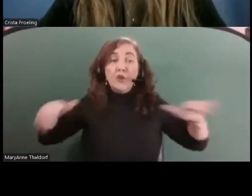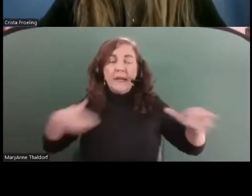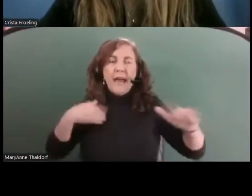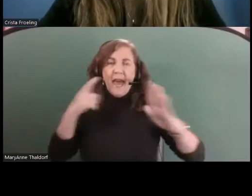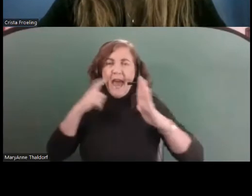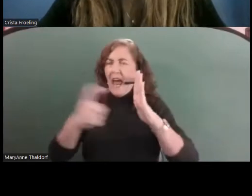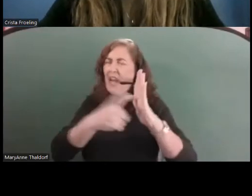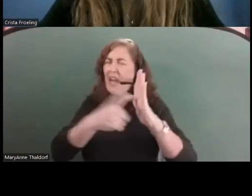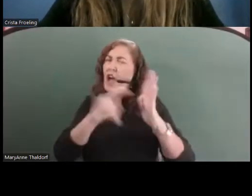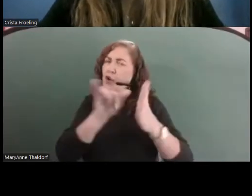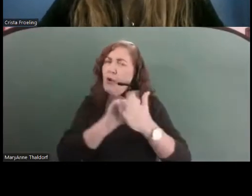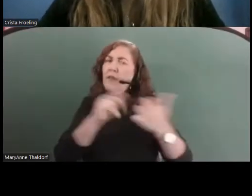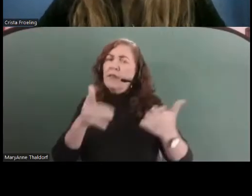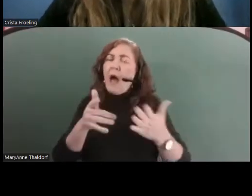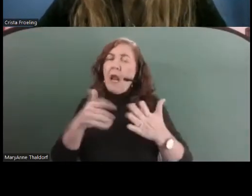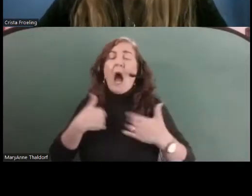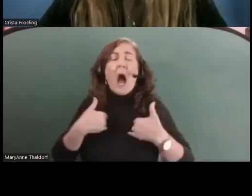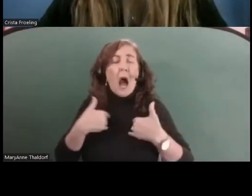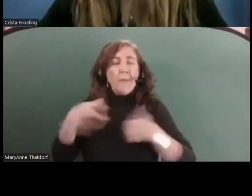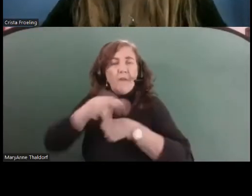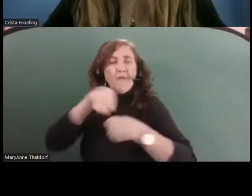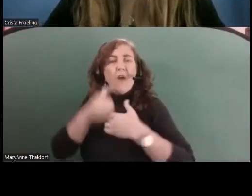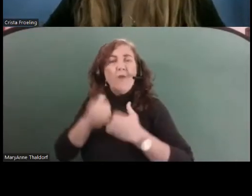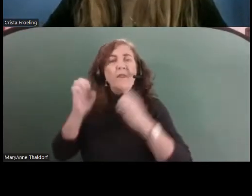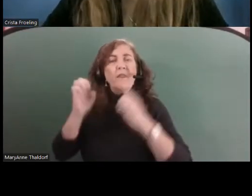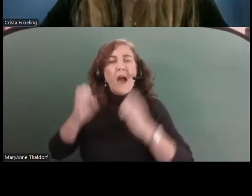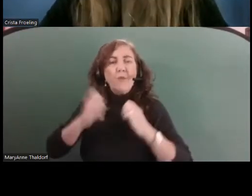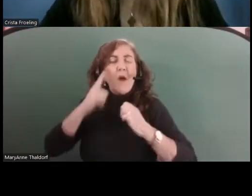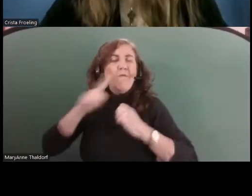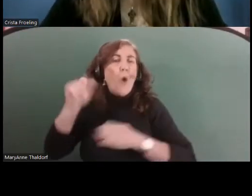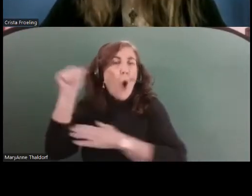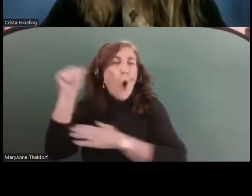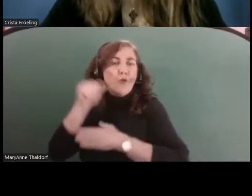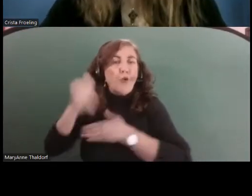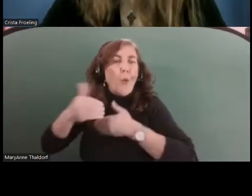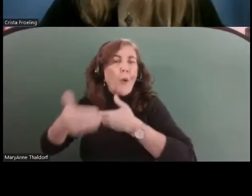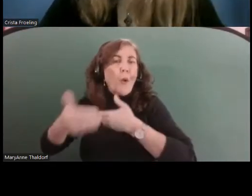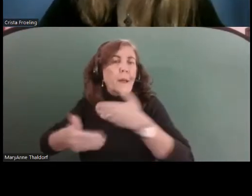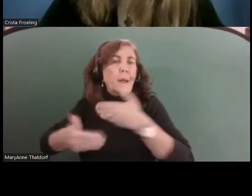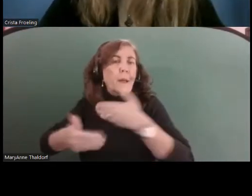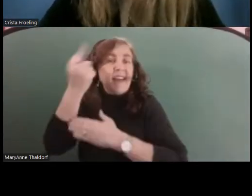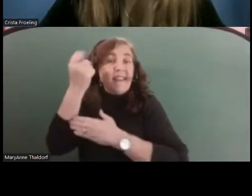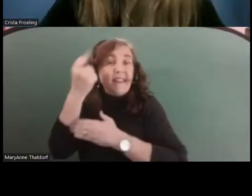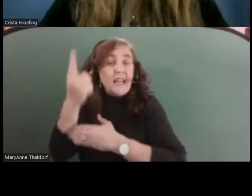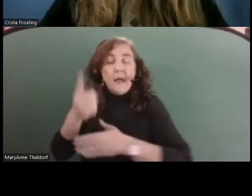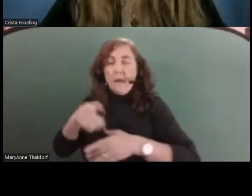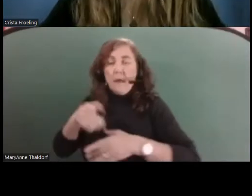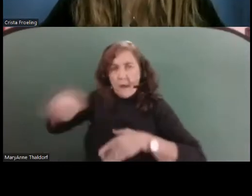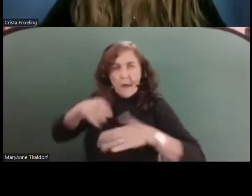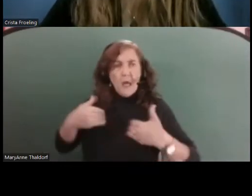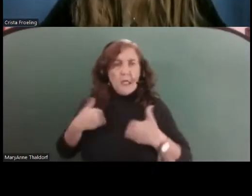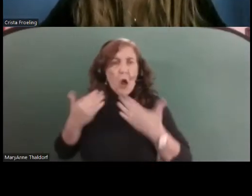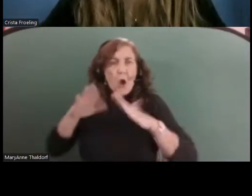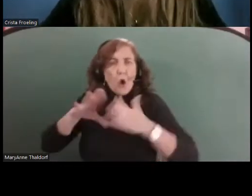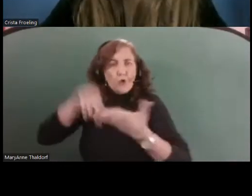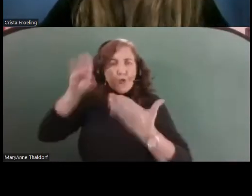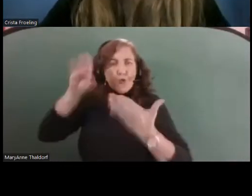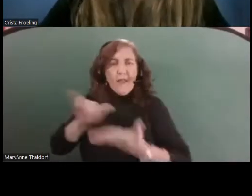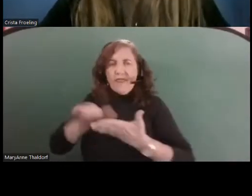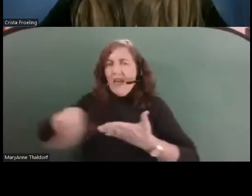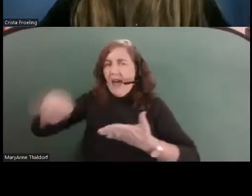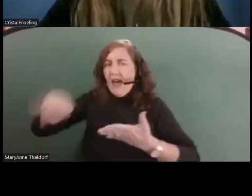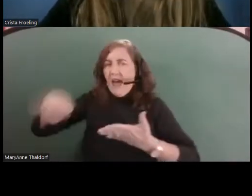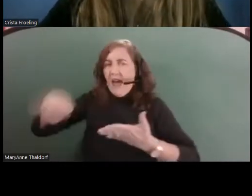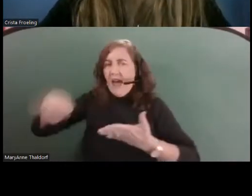do auditory processing evaluations in kids who have auditory pathways that are